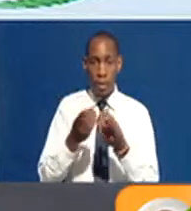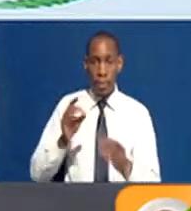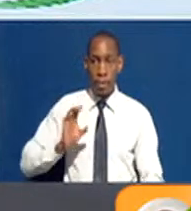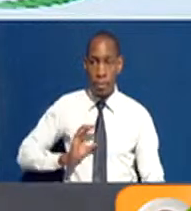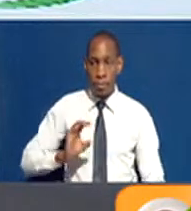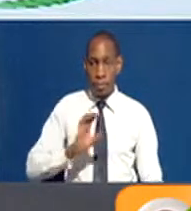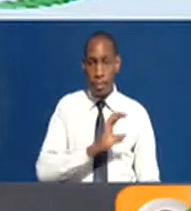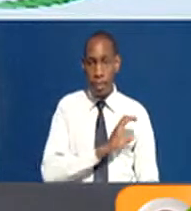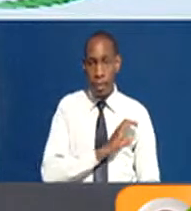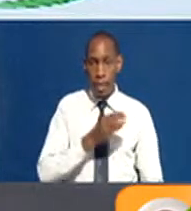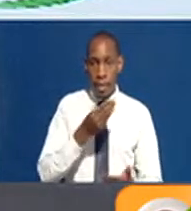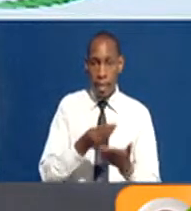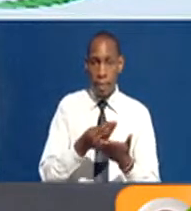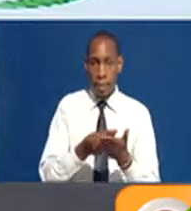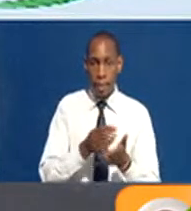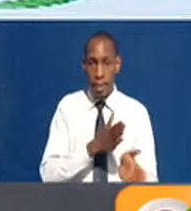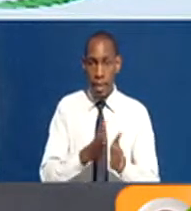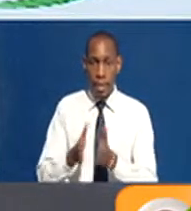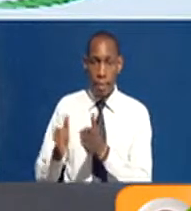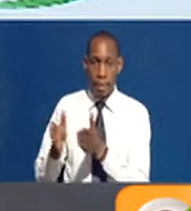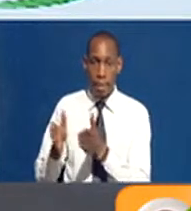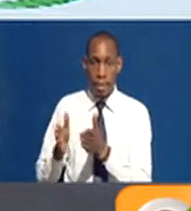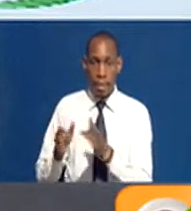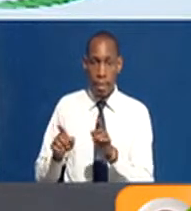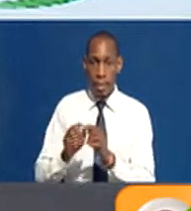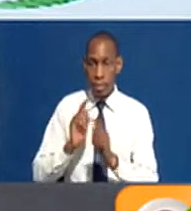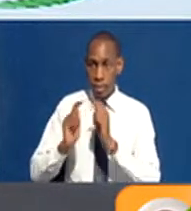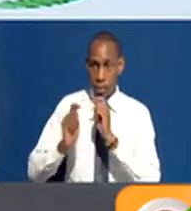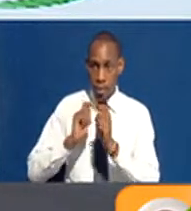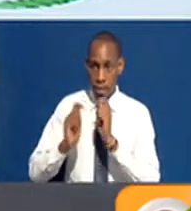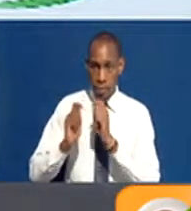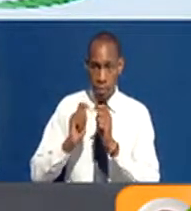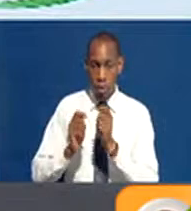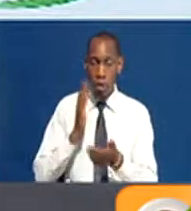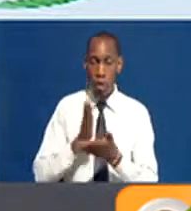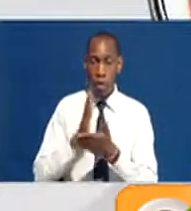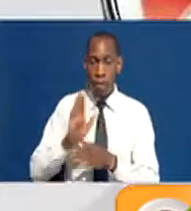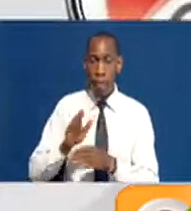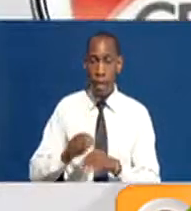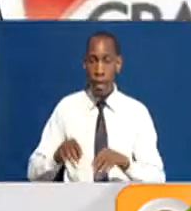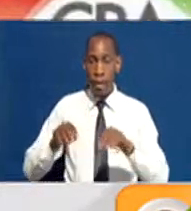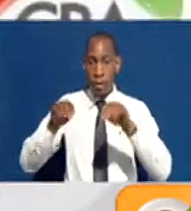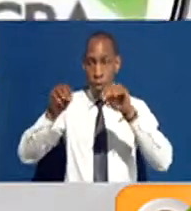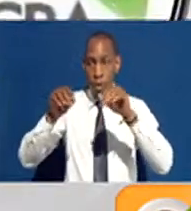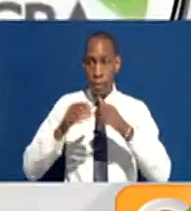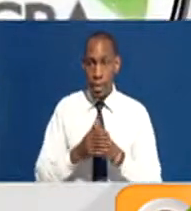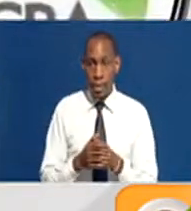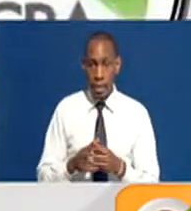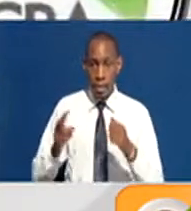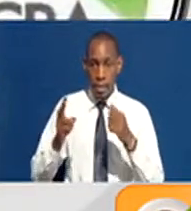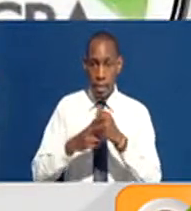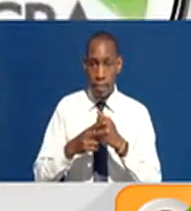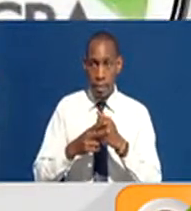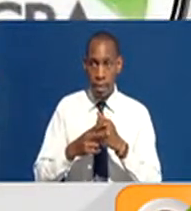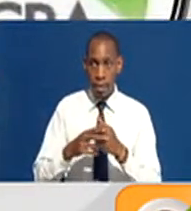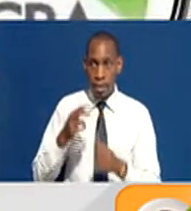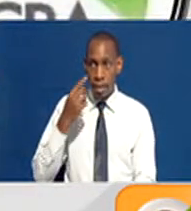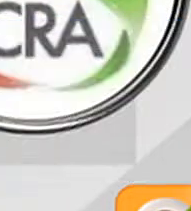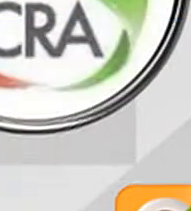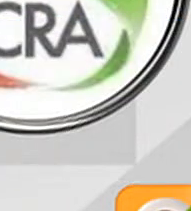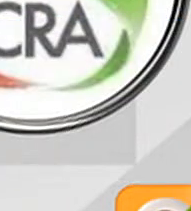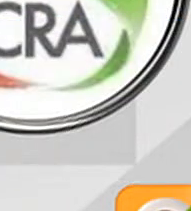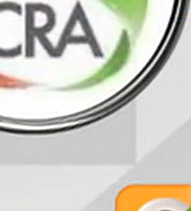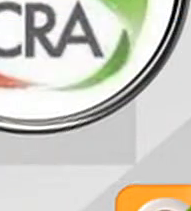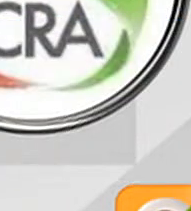Committee on Finance and Planning, which vetted them to ascertain their suitability. The seven, Benedict